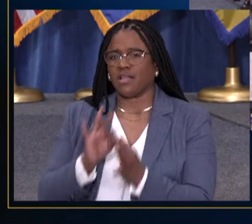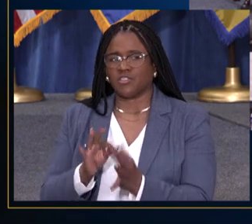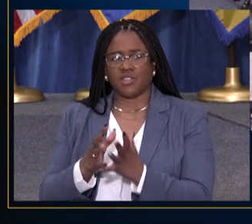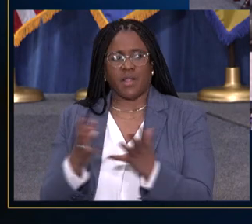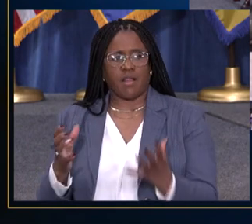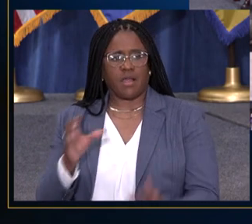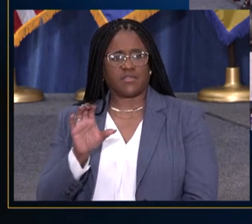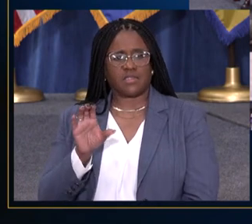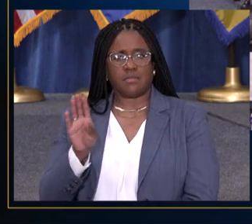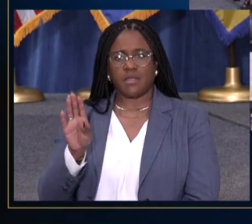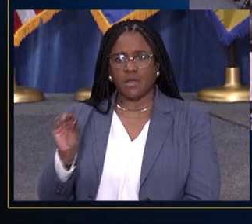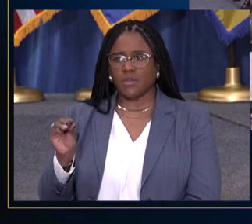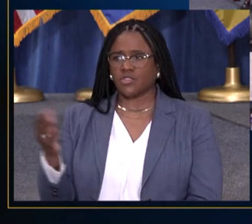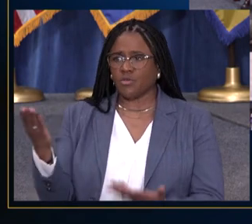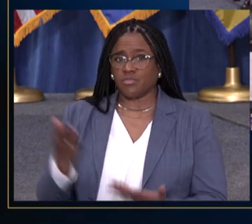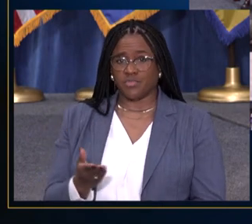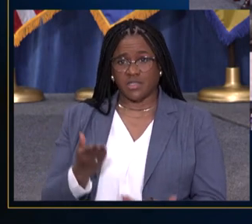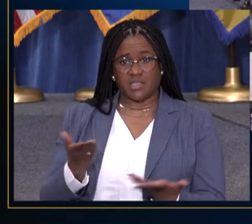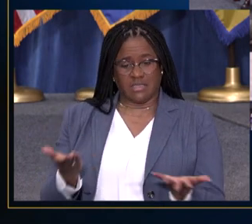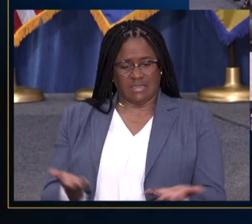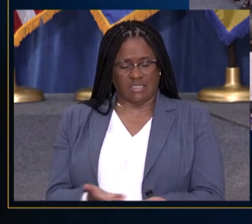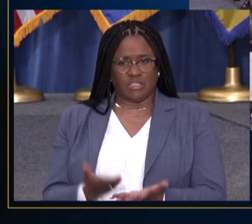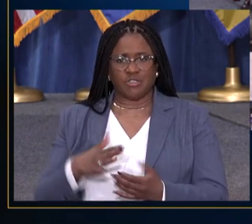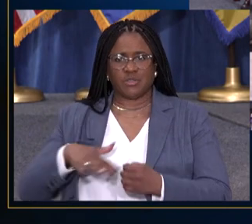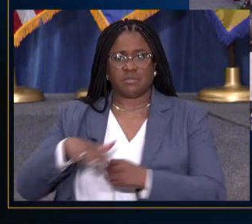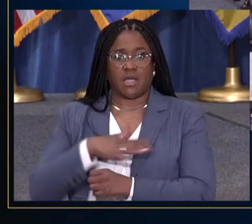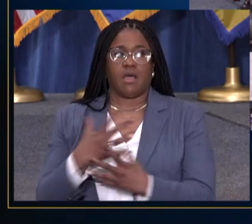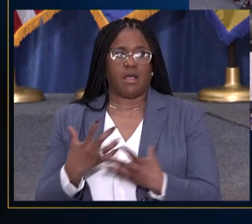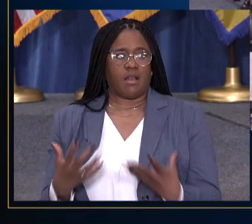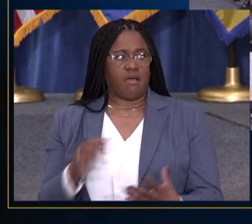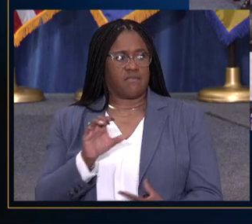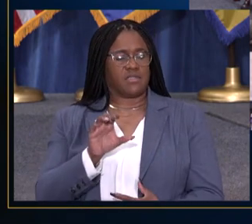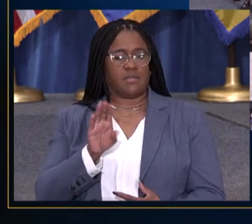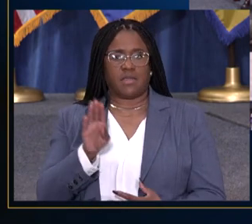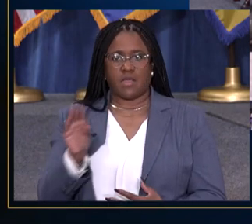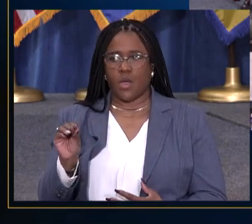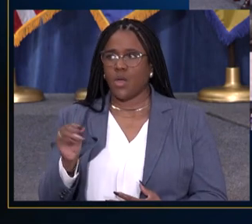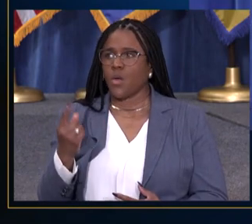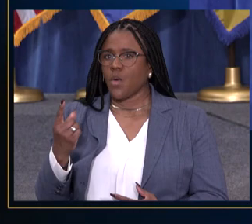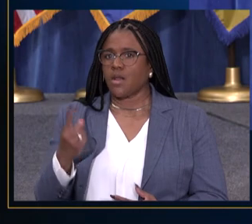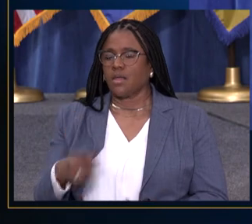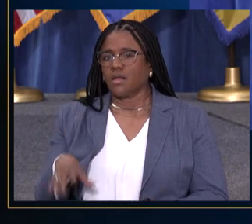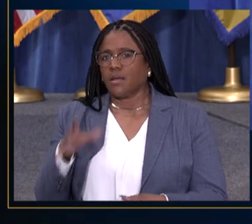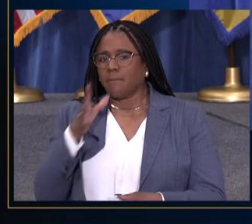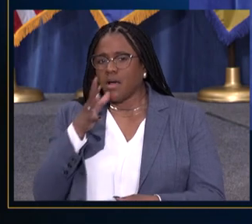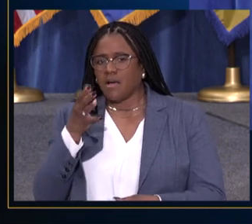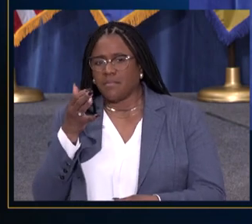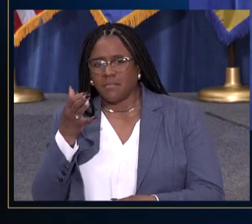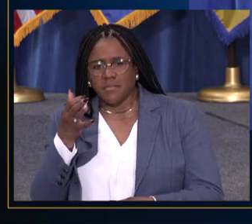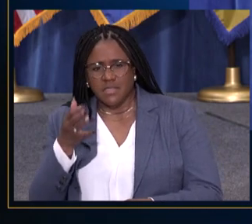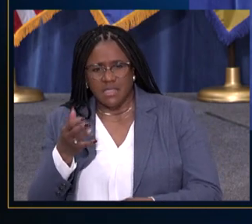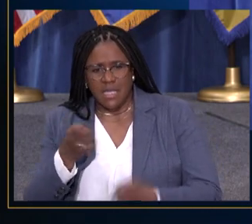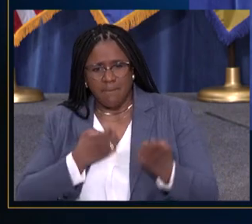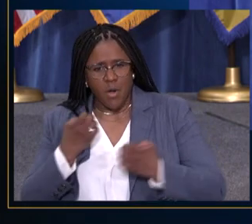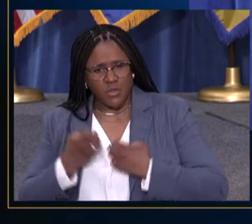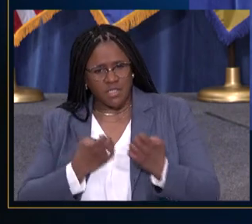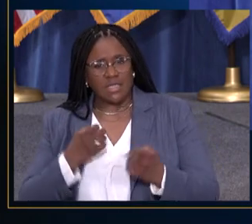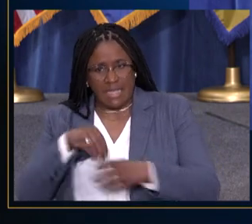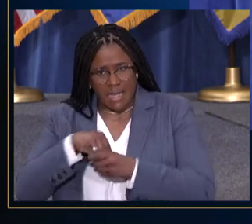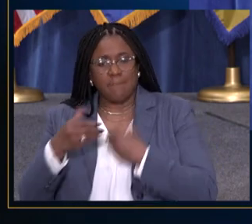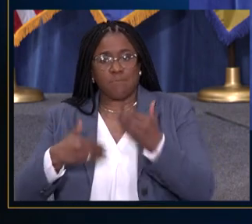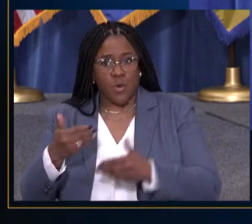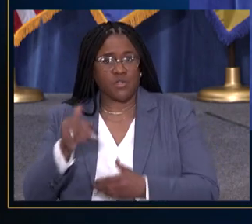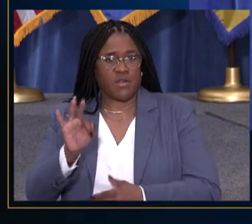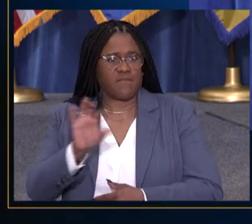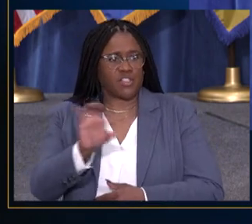of CBOs are bringing to the space. There's a lot of CBOs, a couple that come to mind are like Moms in Motion out of Chicago, A Chance to Learn out of Dallas,